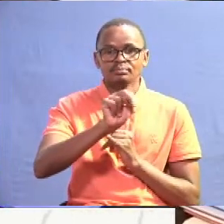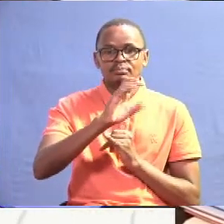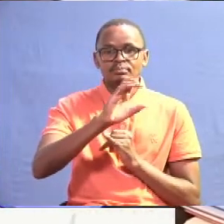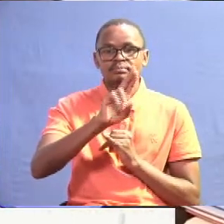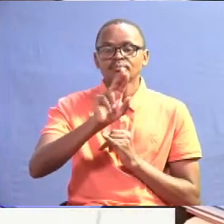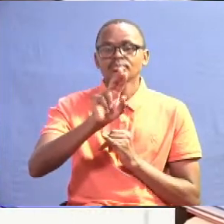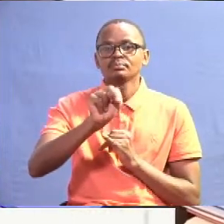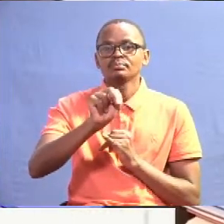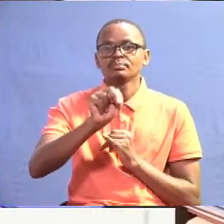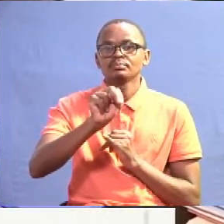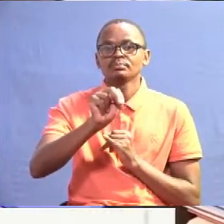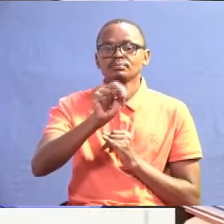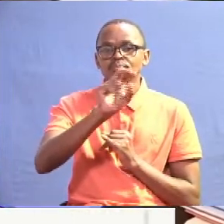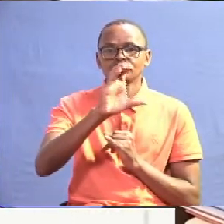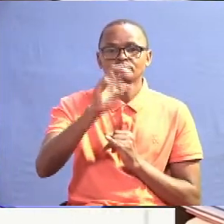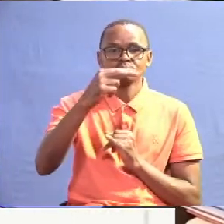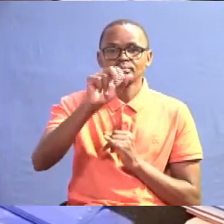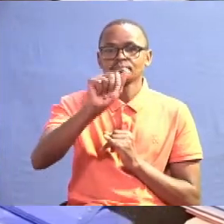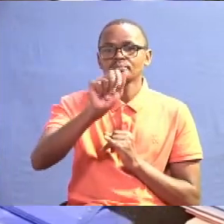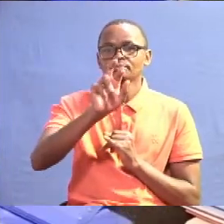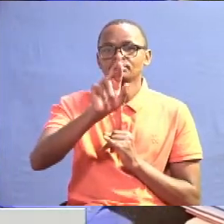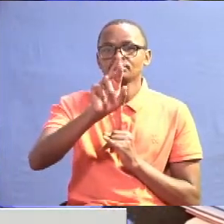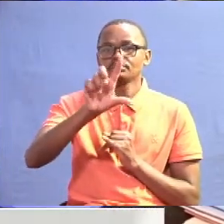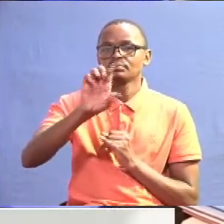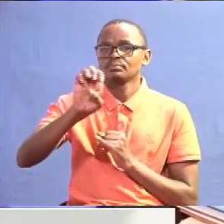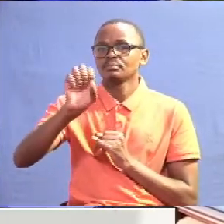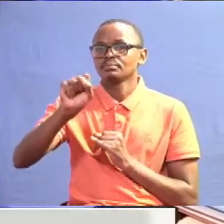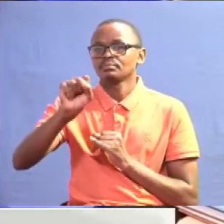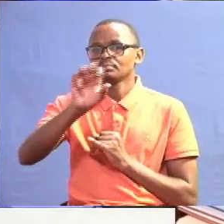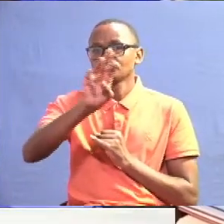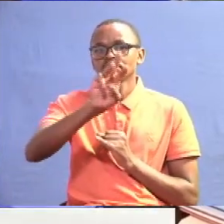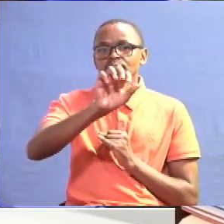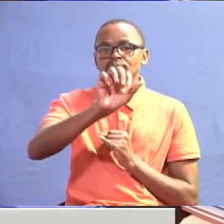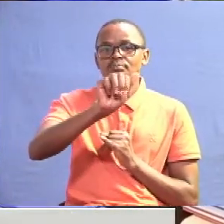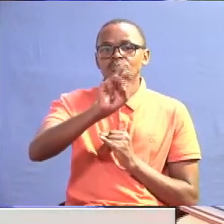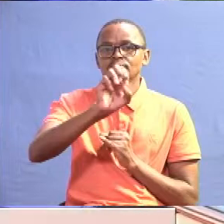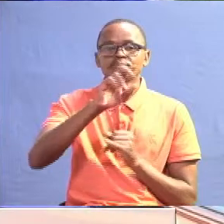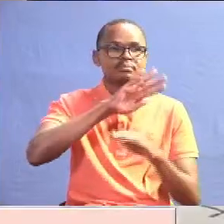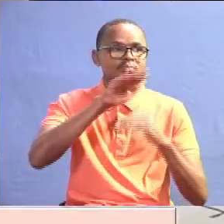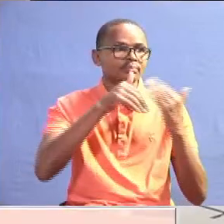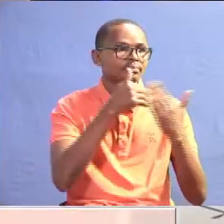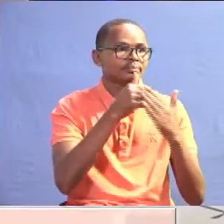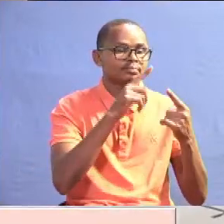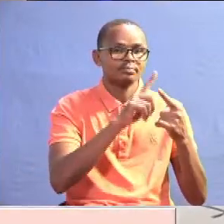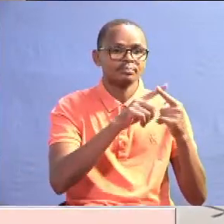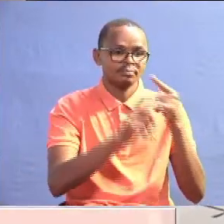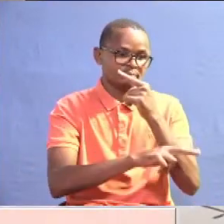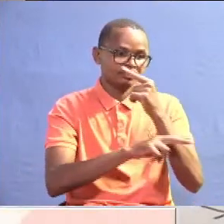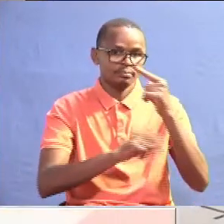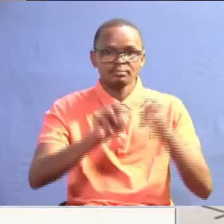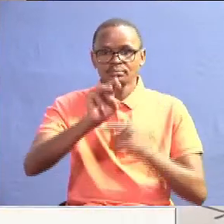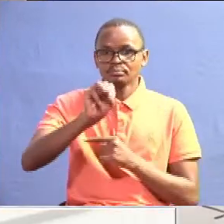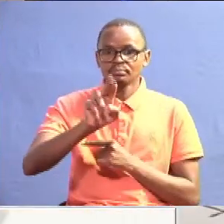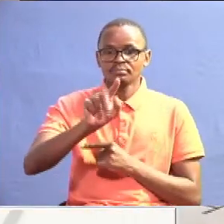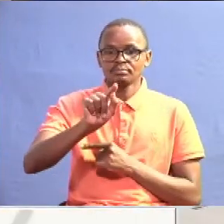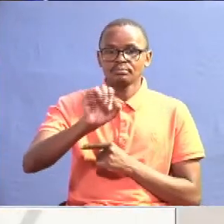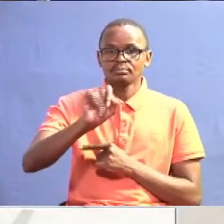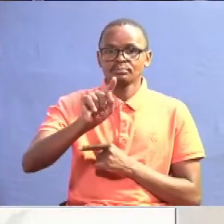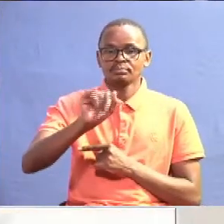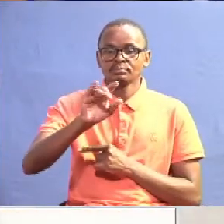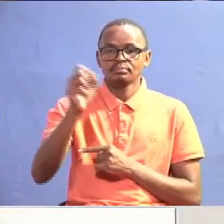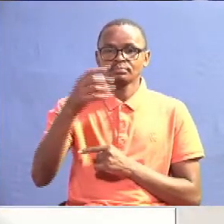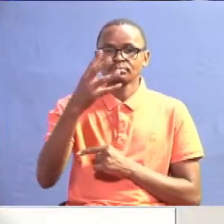Dennis Ndolo, Charles Mutinda, and Wambua Kinyili, were accused of robbing Muteti Kilika on